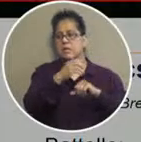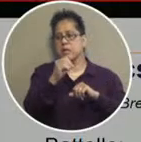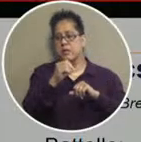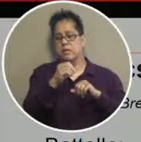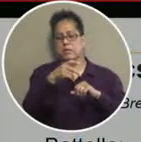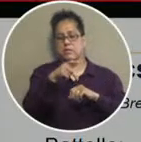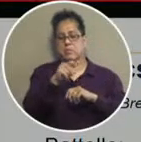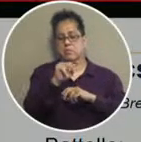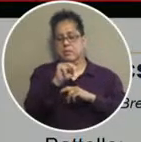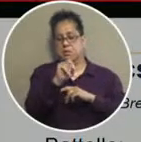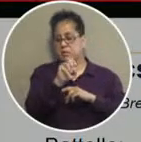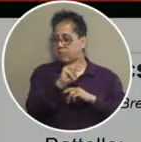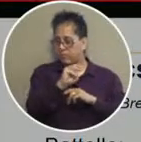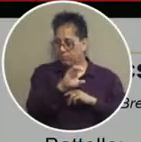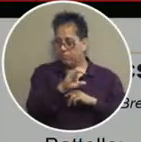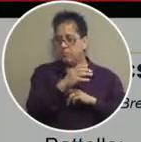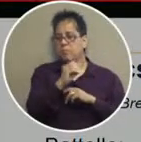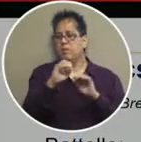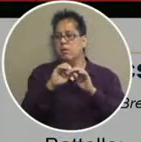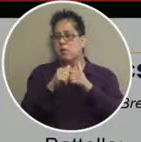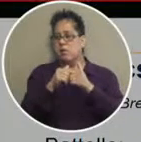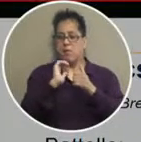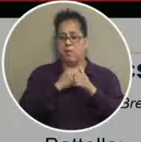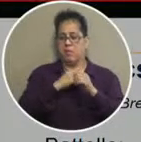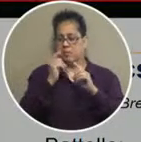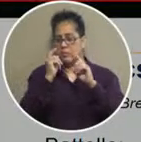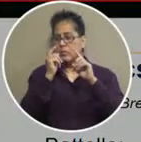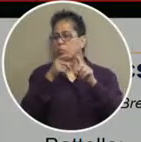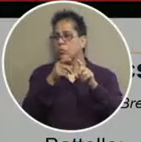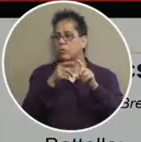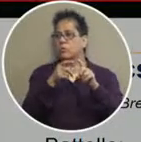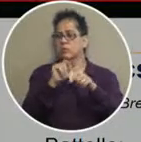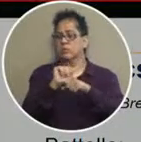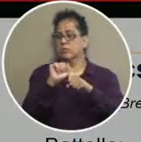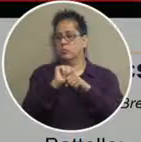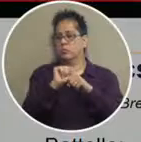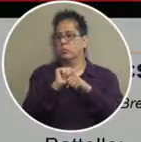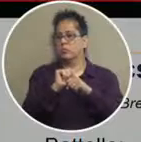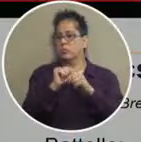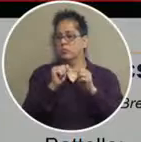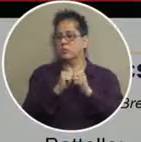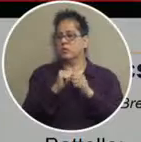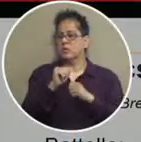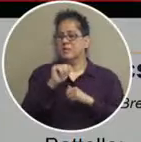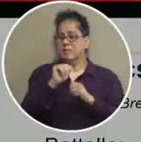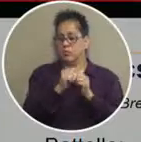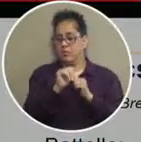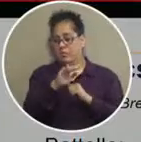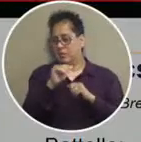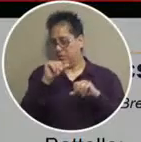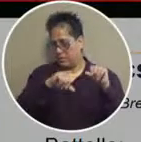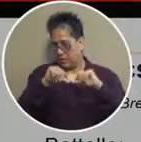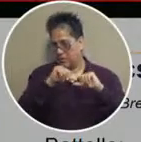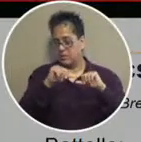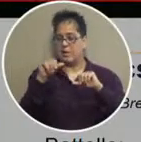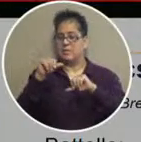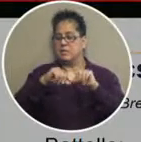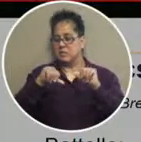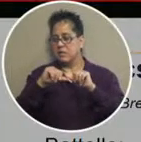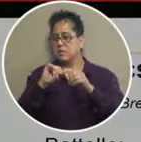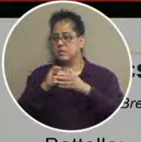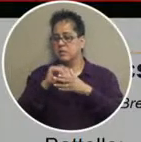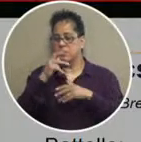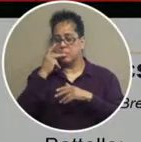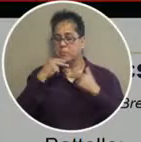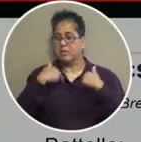disease. And Battelle considers our role to support the dissemination of that science and the science behind